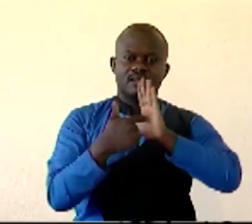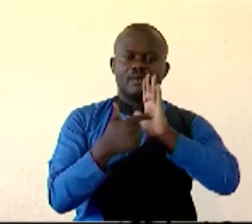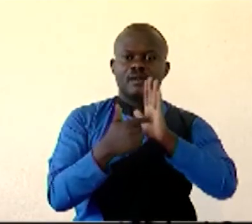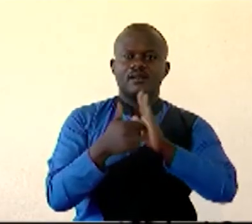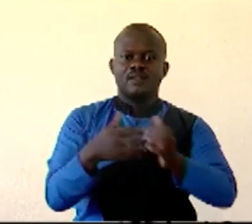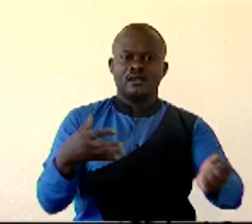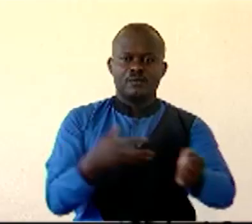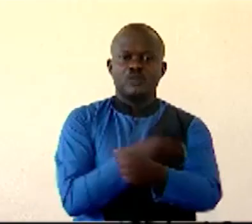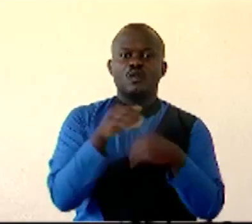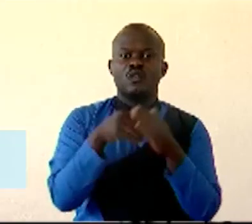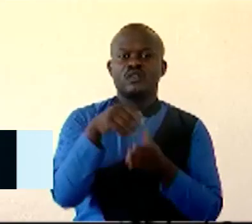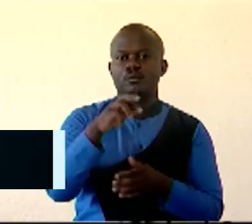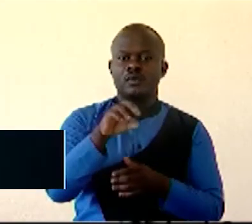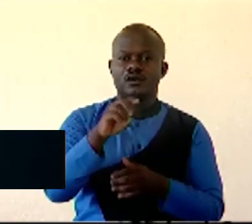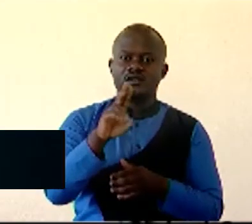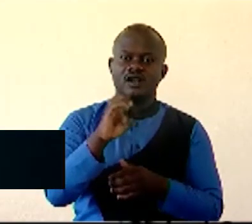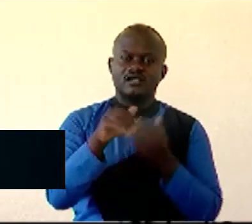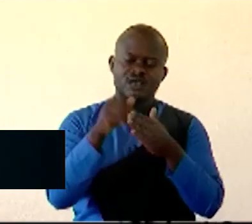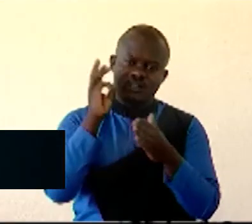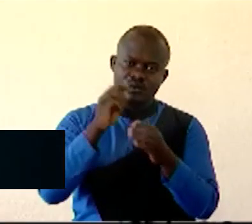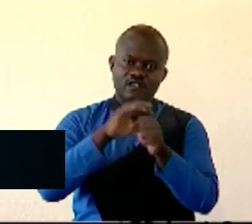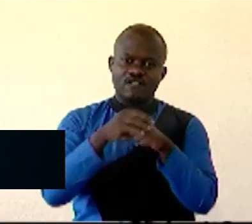of products that will be formed.